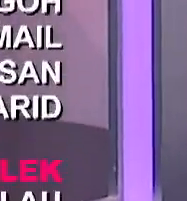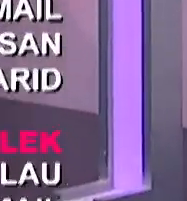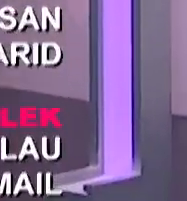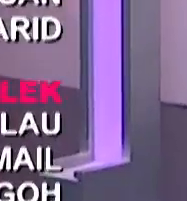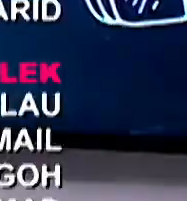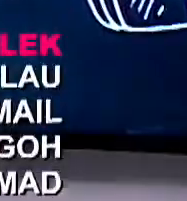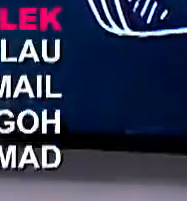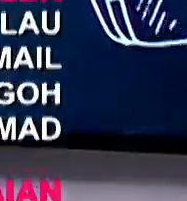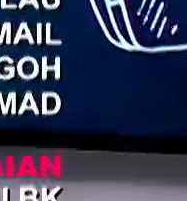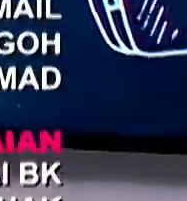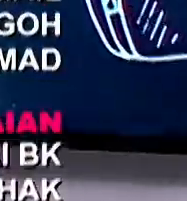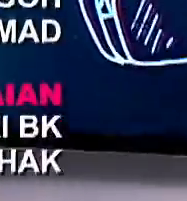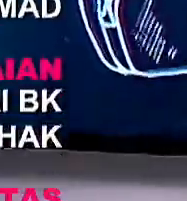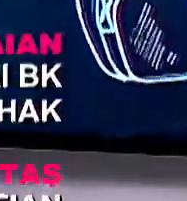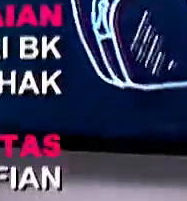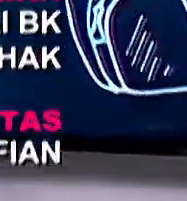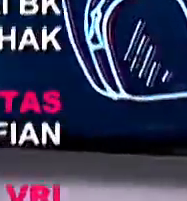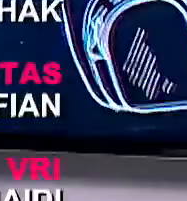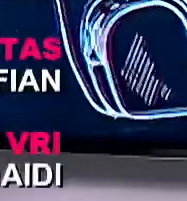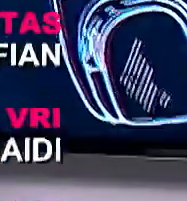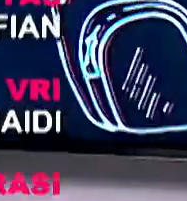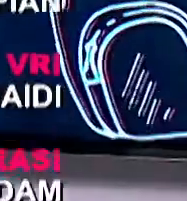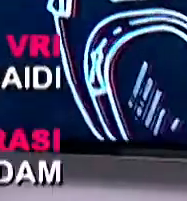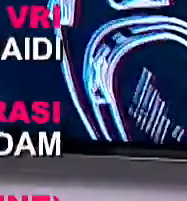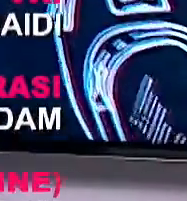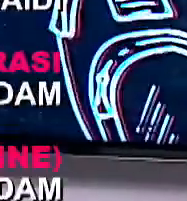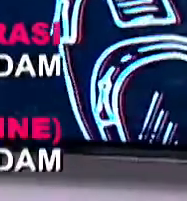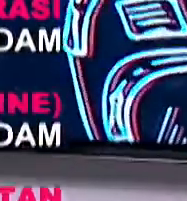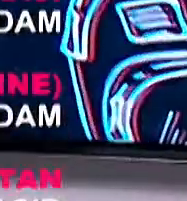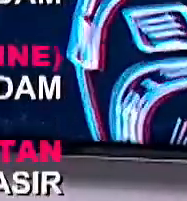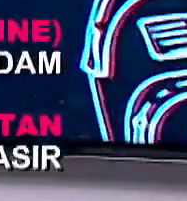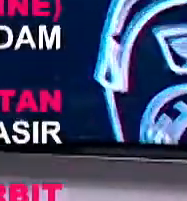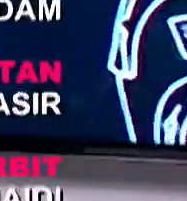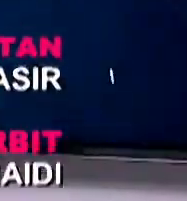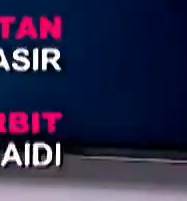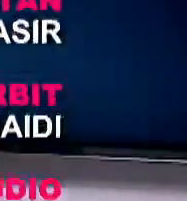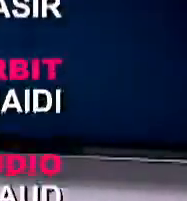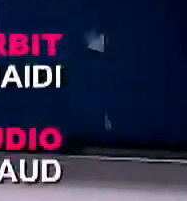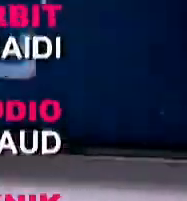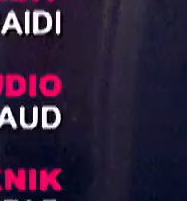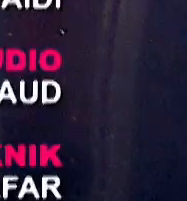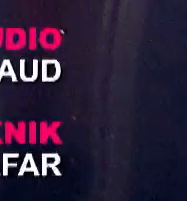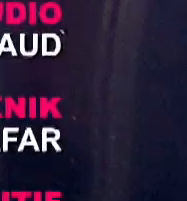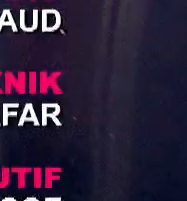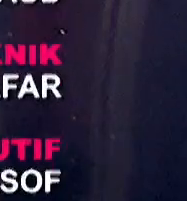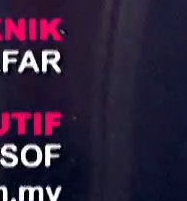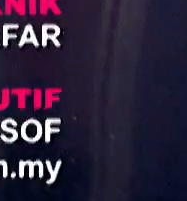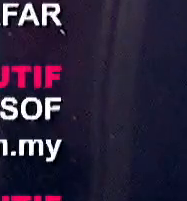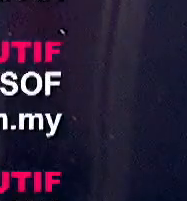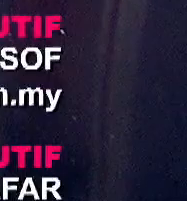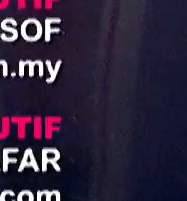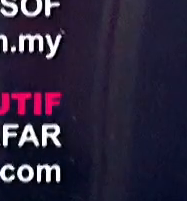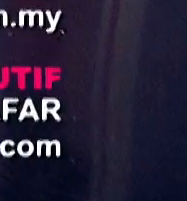And summer's lease hath all too short a date. Sometime too